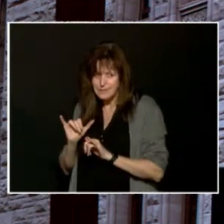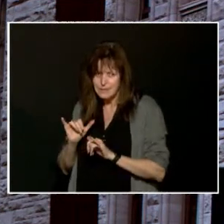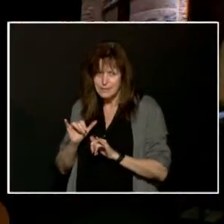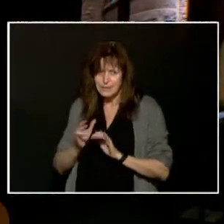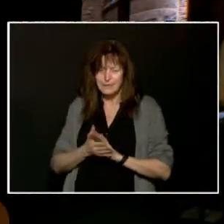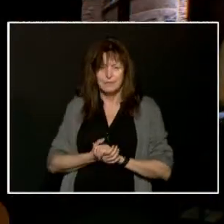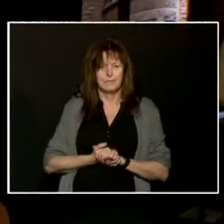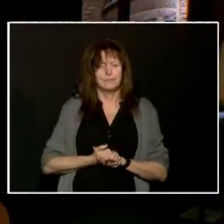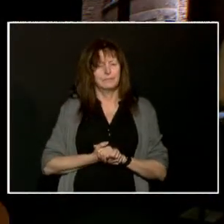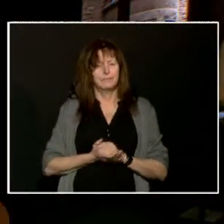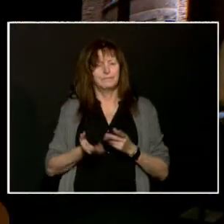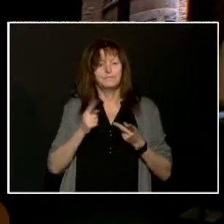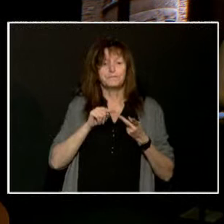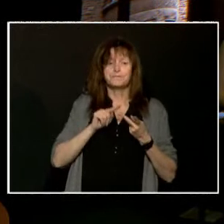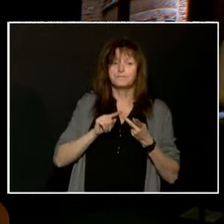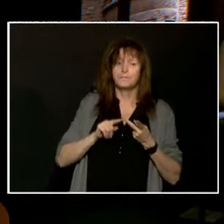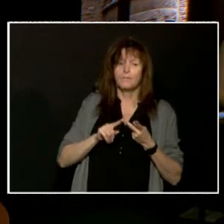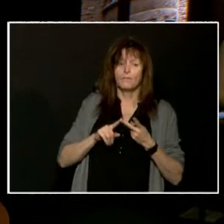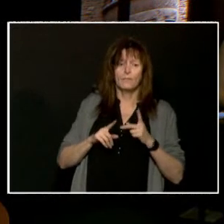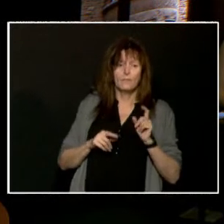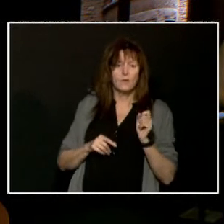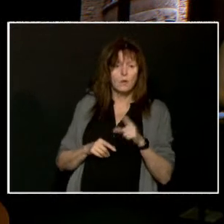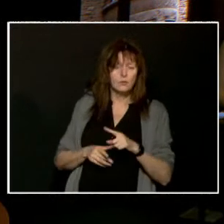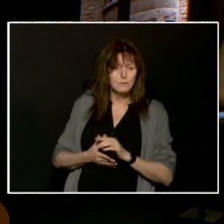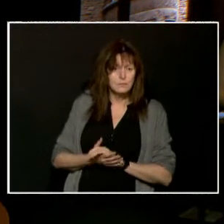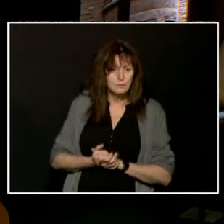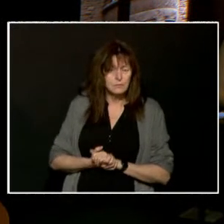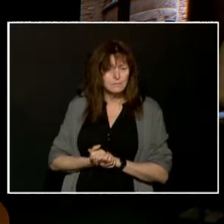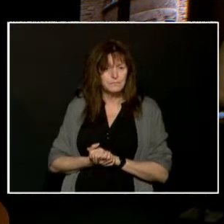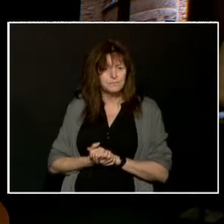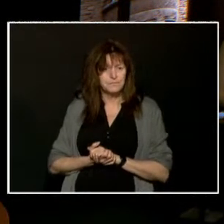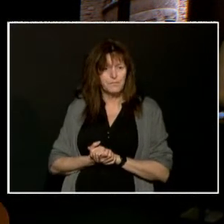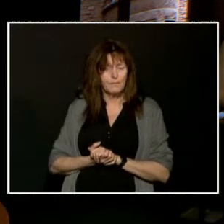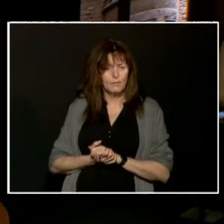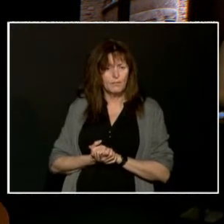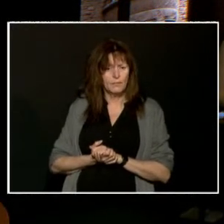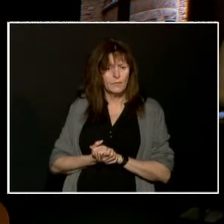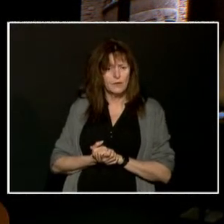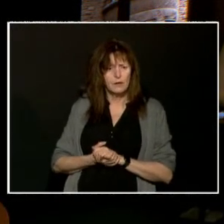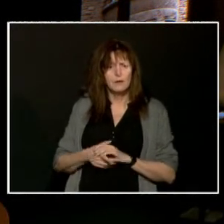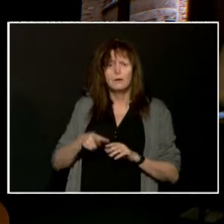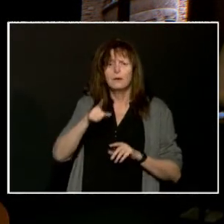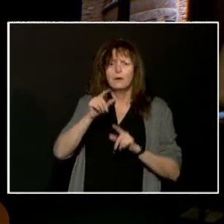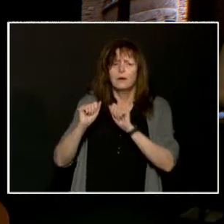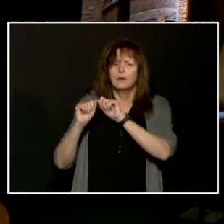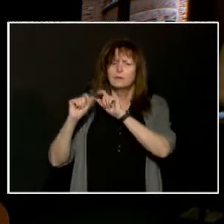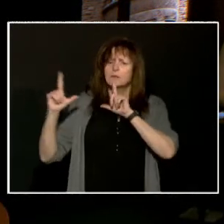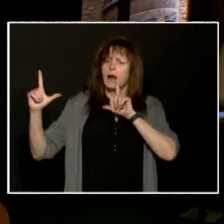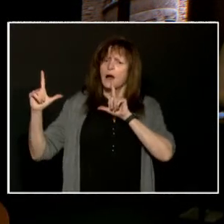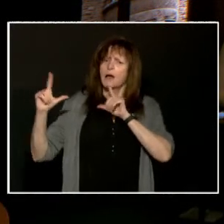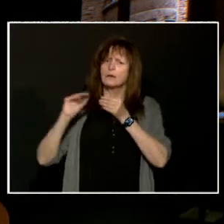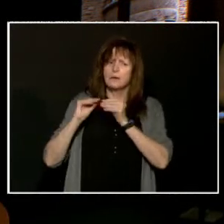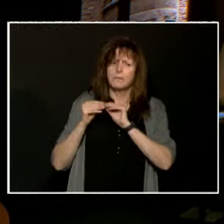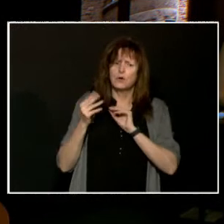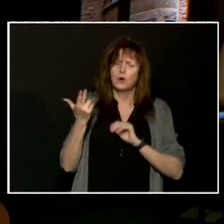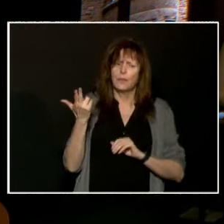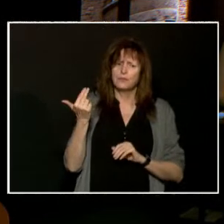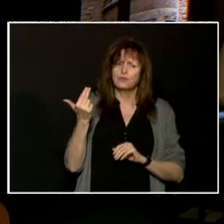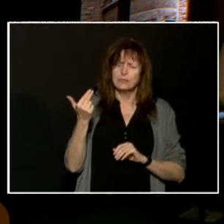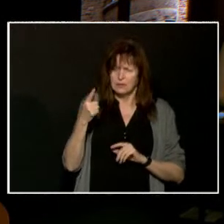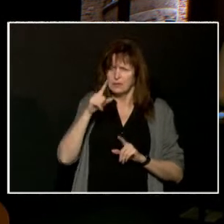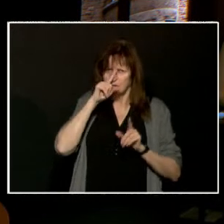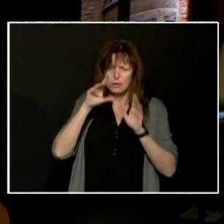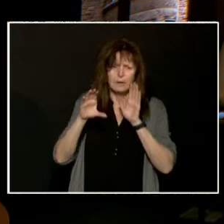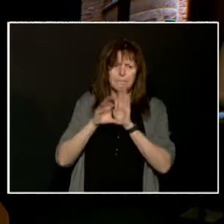Follow-up? Yeah, looking at slide 13, with the pictures there, making it